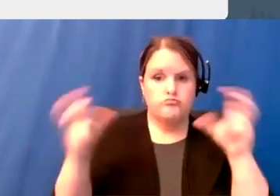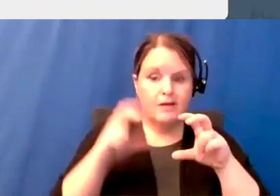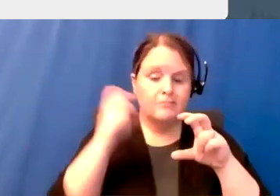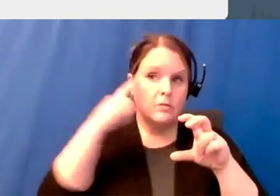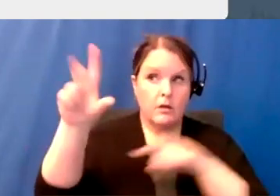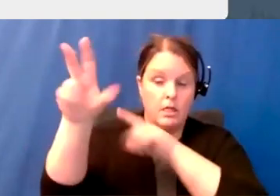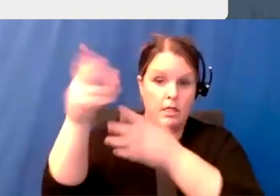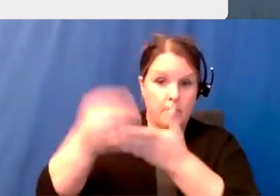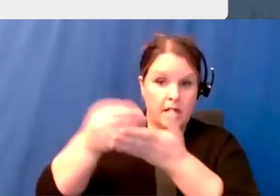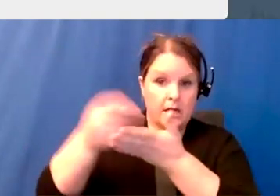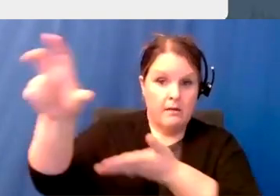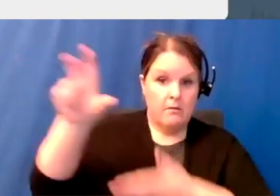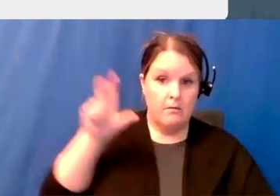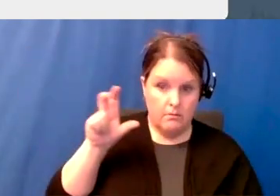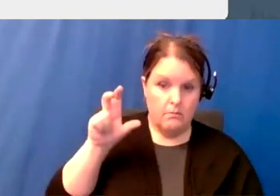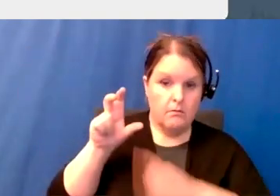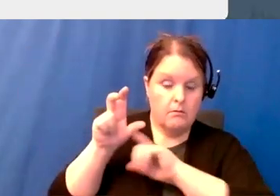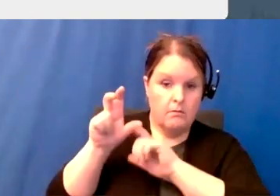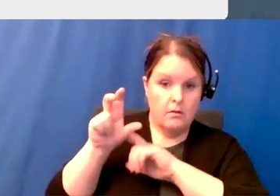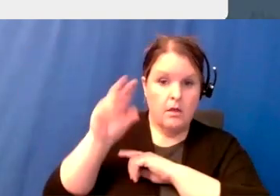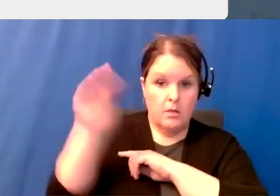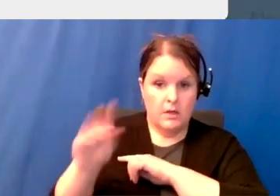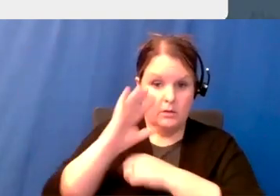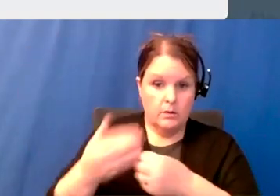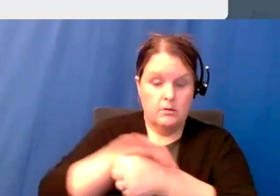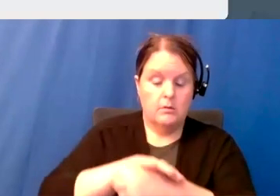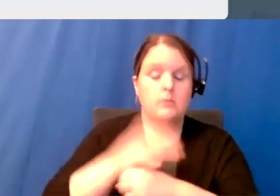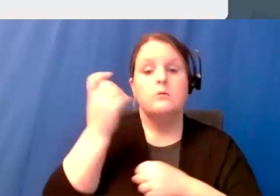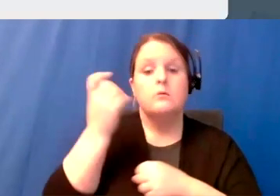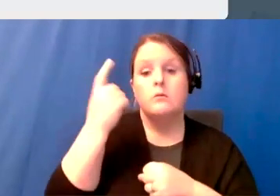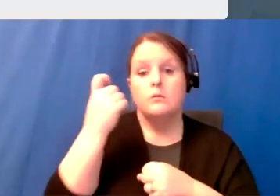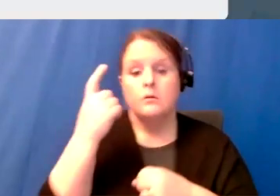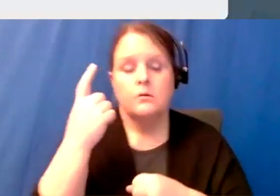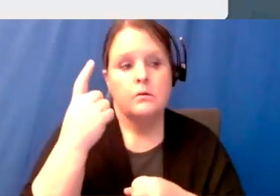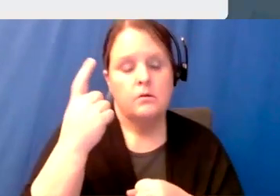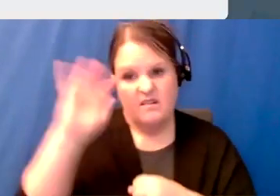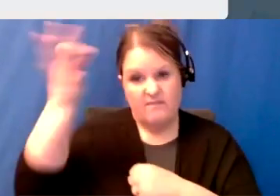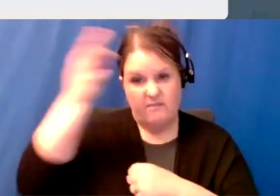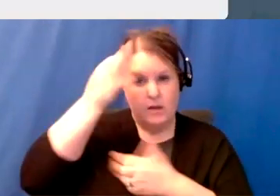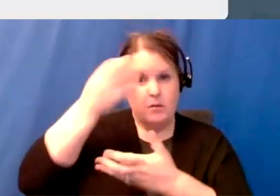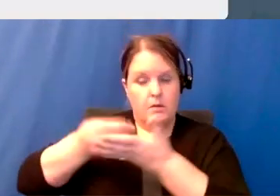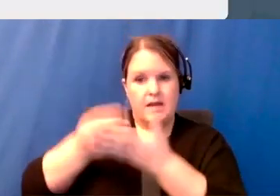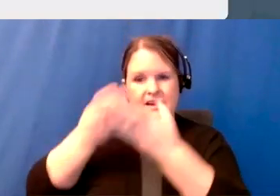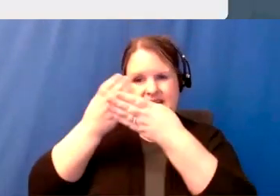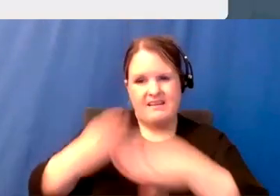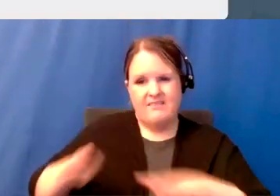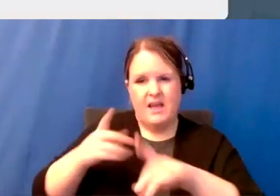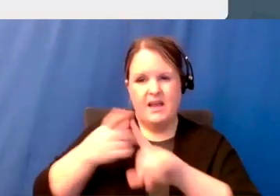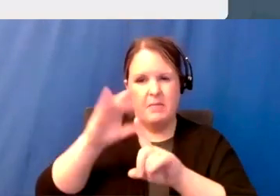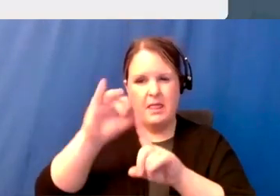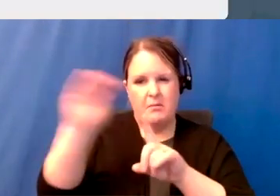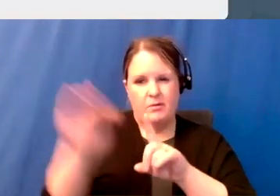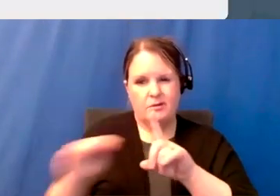that they are covering, the percentage that they are covering, and so we'll take the federal award and divide it by that percentage. So we would